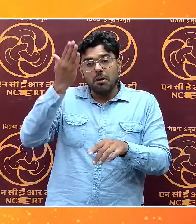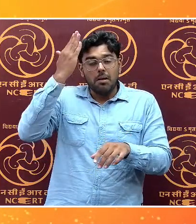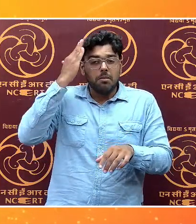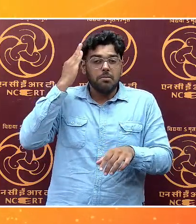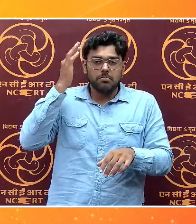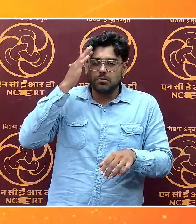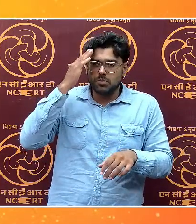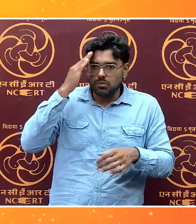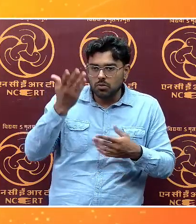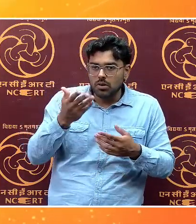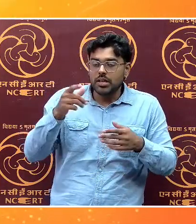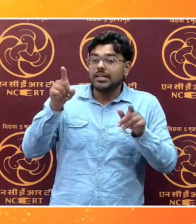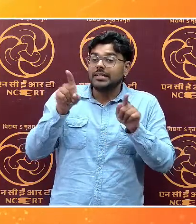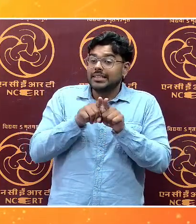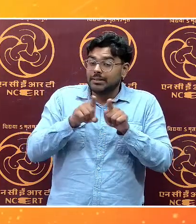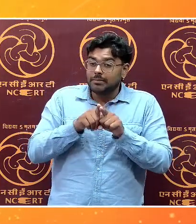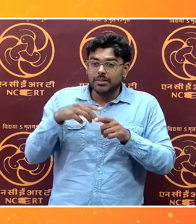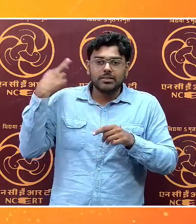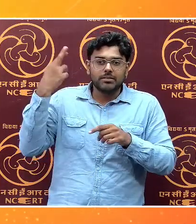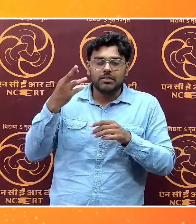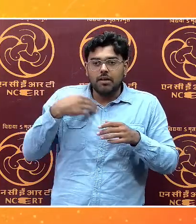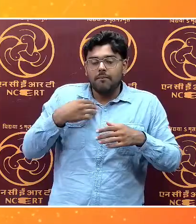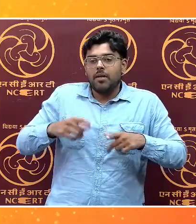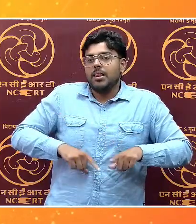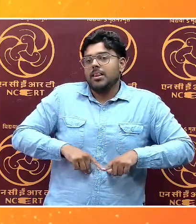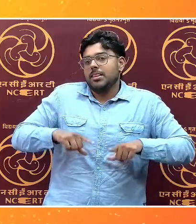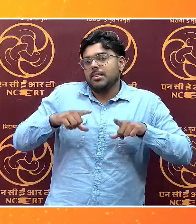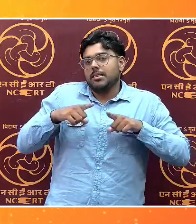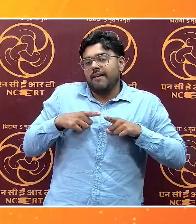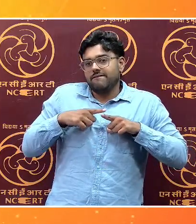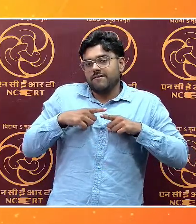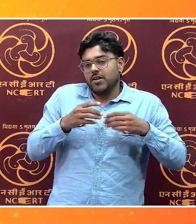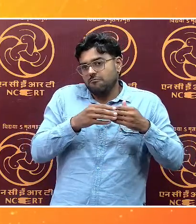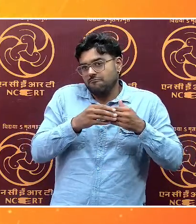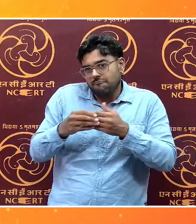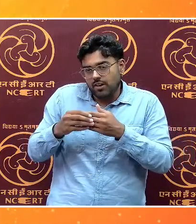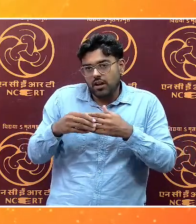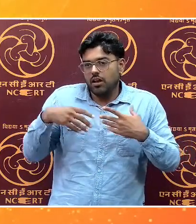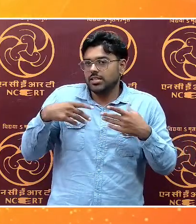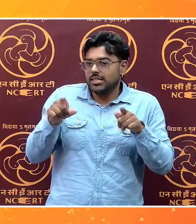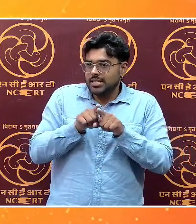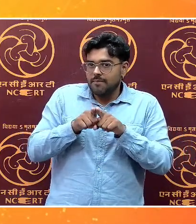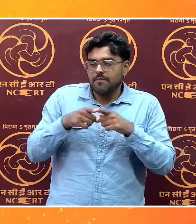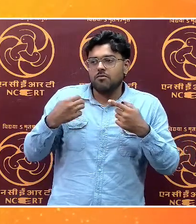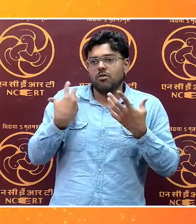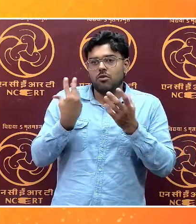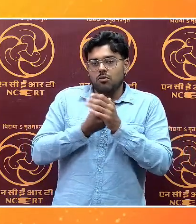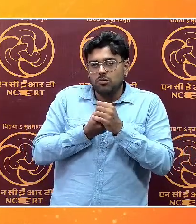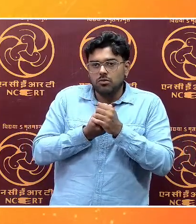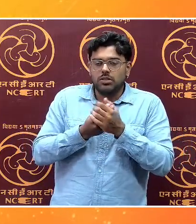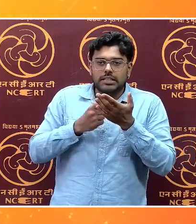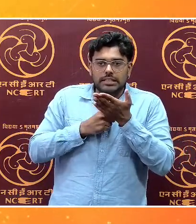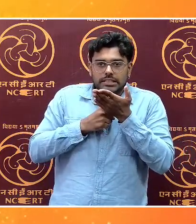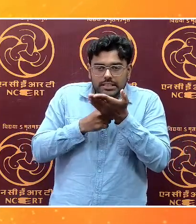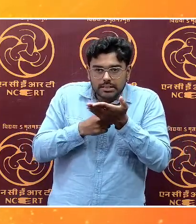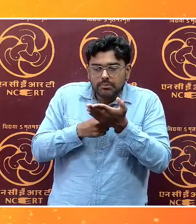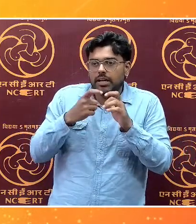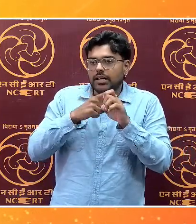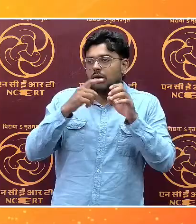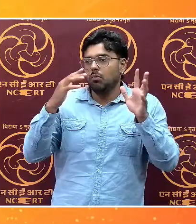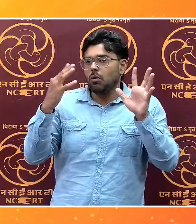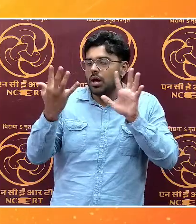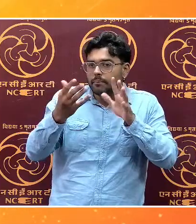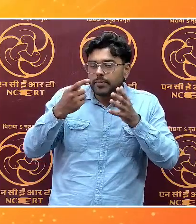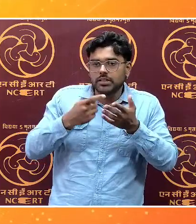why they have given us a way of life by which we can respect our environment, we